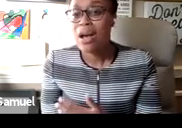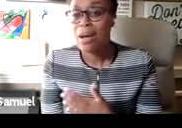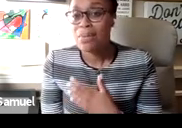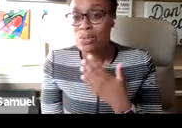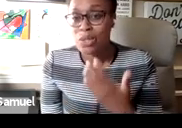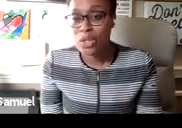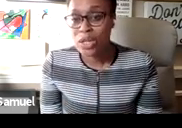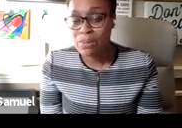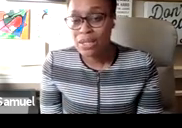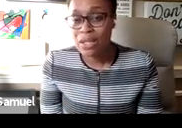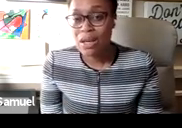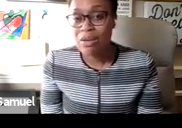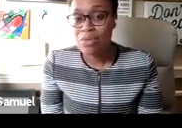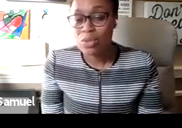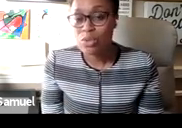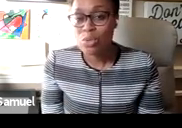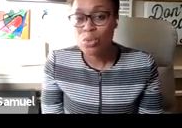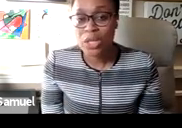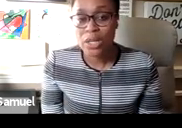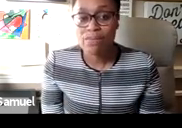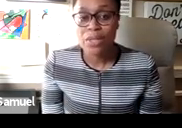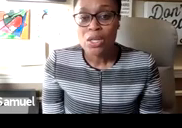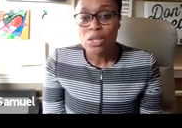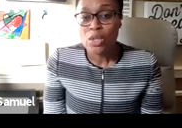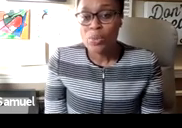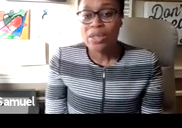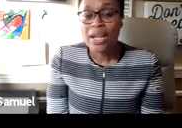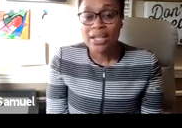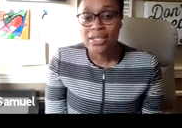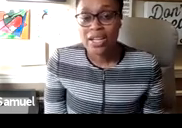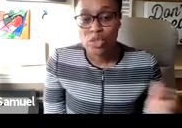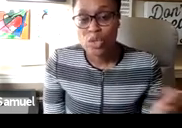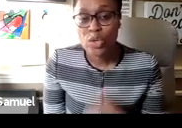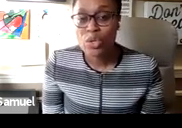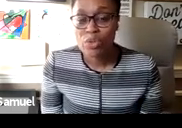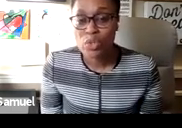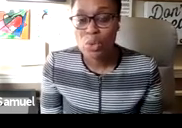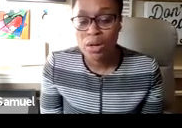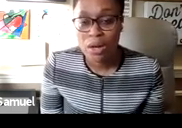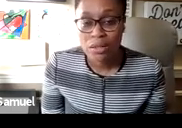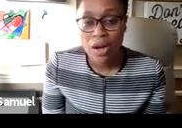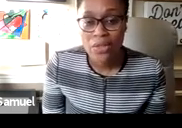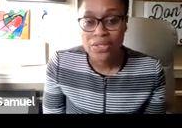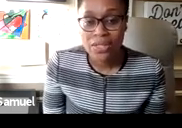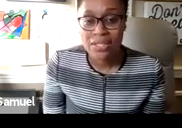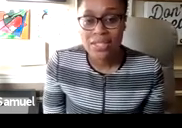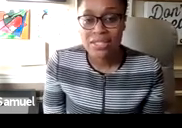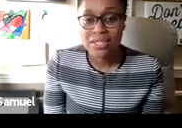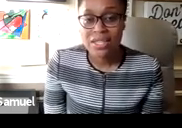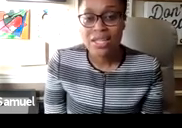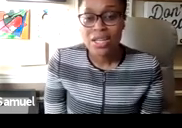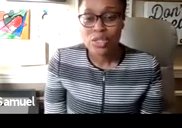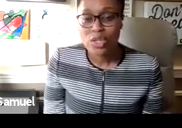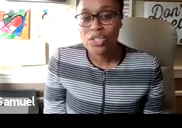weeks to come as we look at the beginning of the new school year. So with that, I'd like to actually turn it over to our colleagues